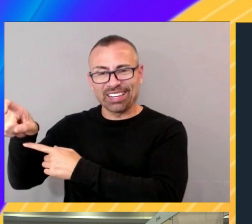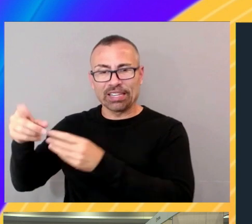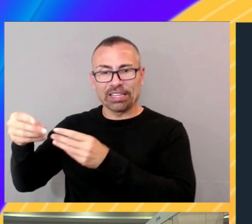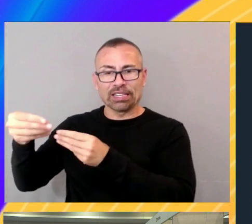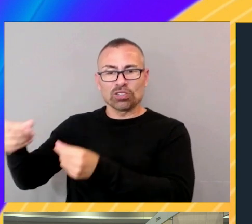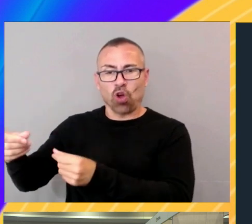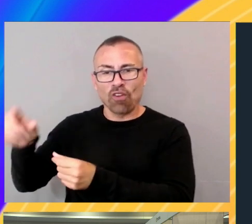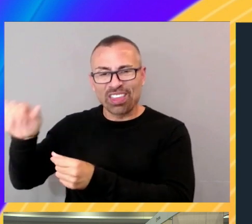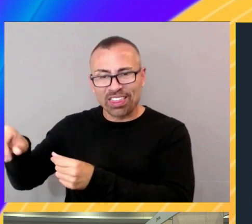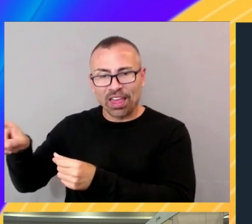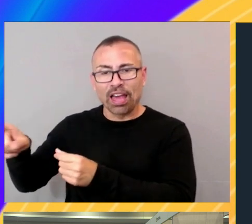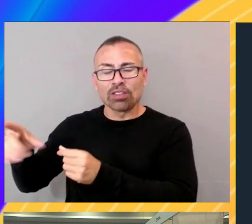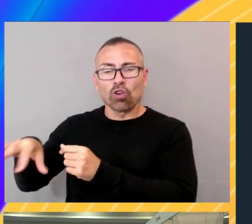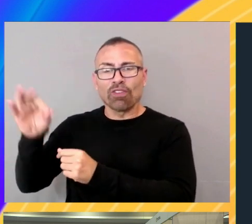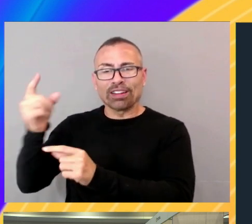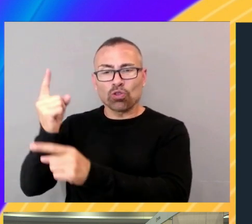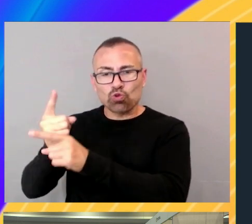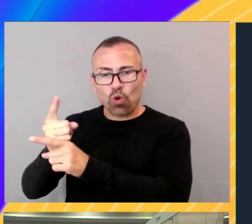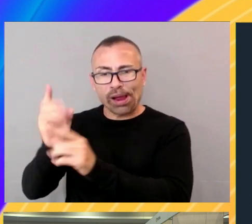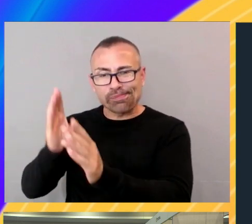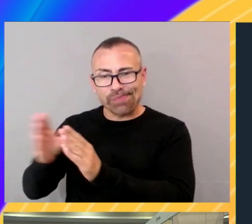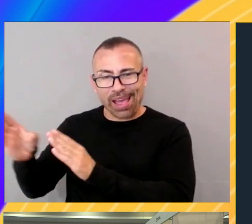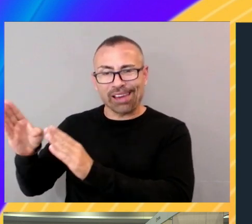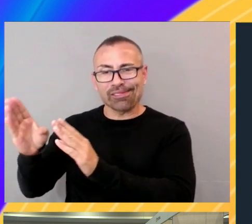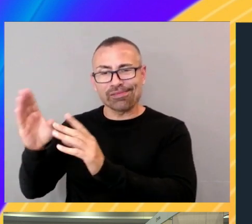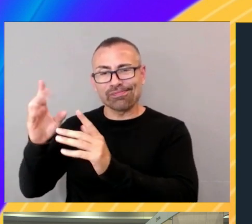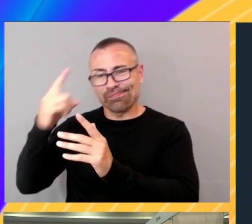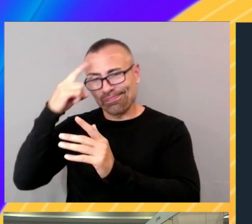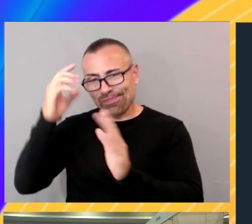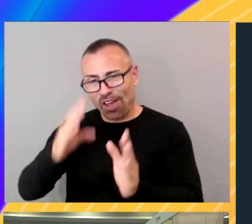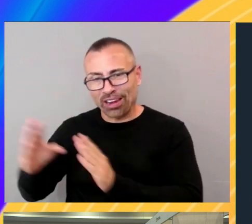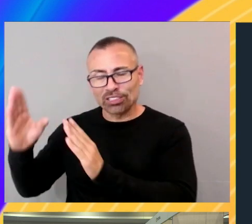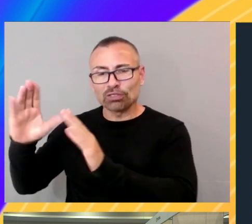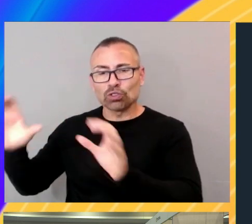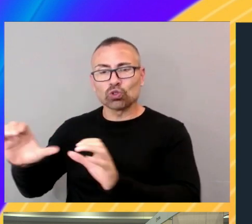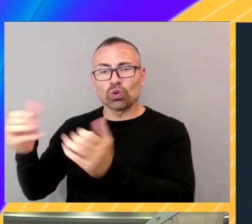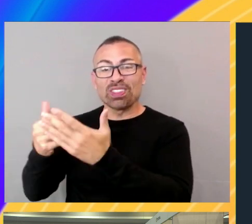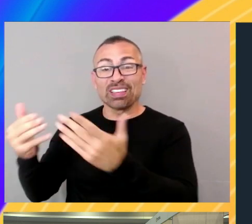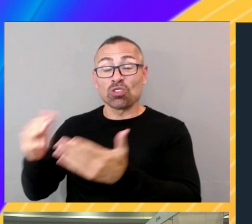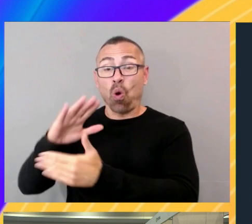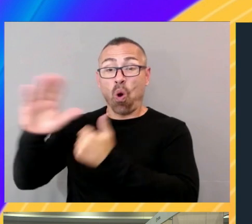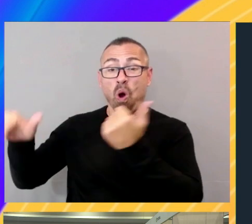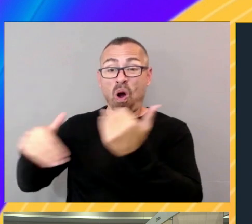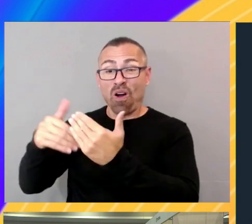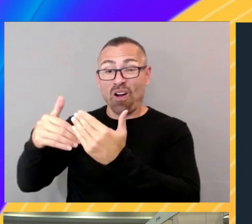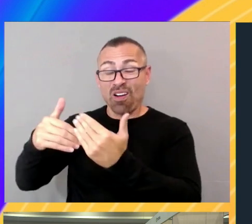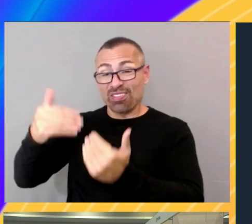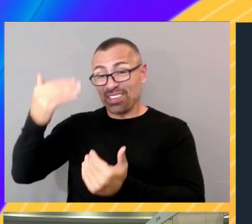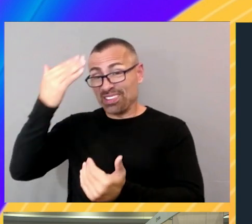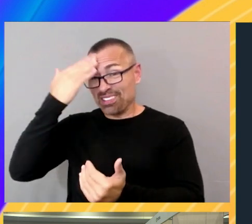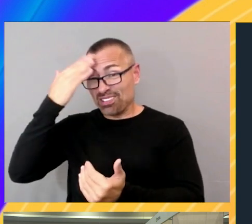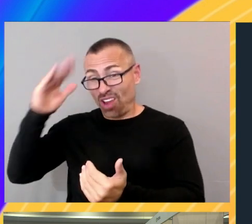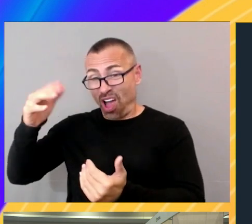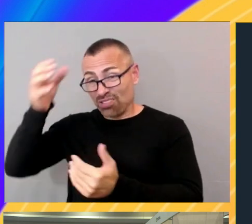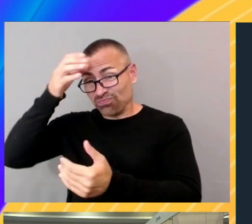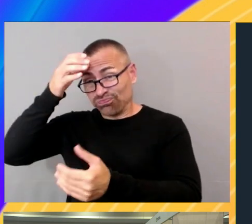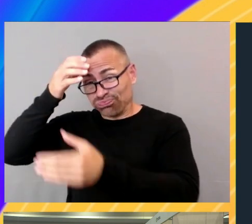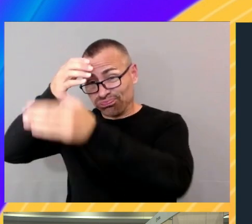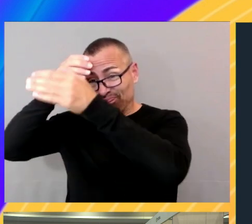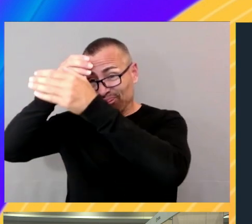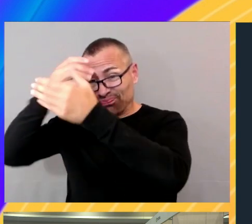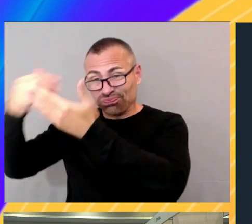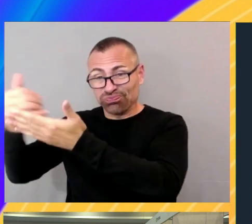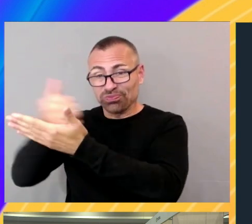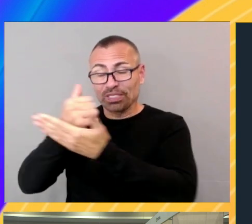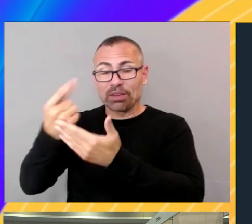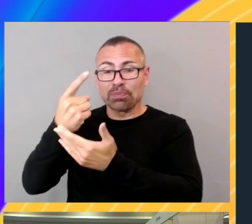can do something, about being able to take all of the knowledge that has been gained from AWS's exposure across other customers